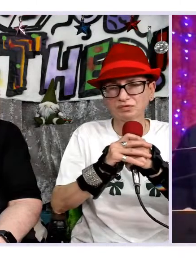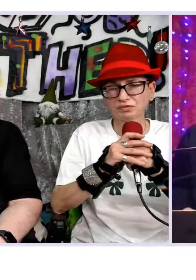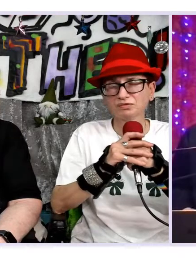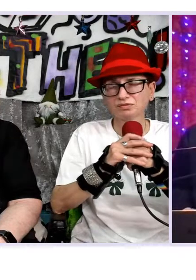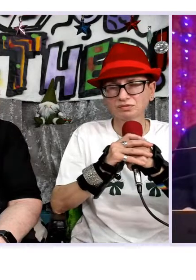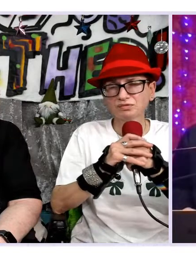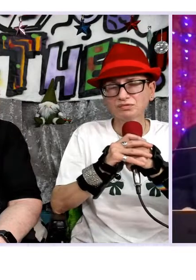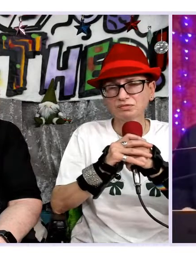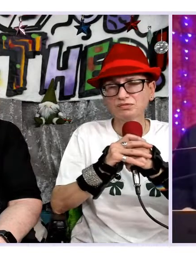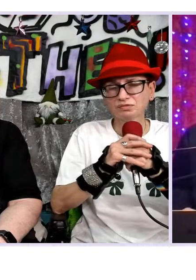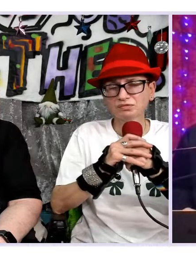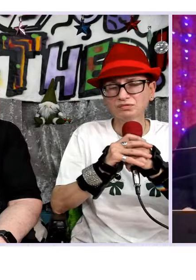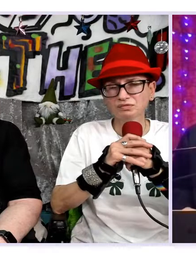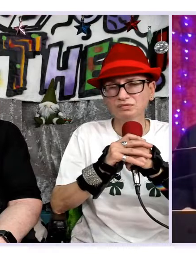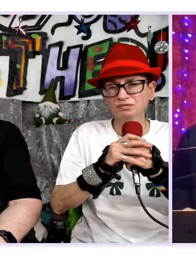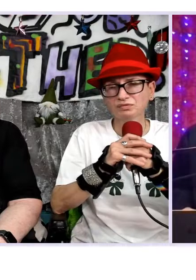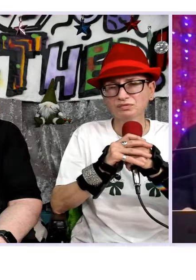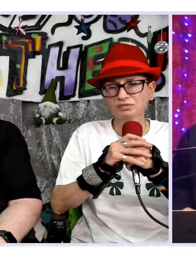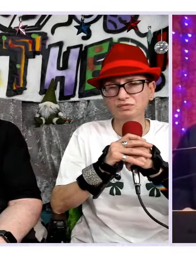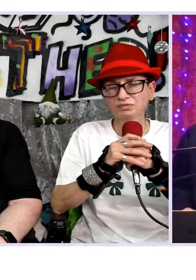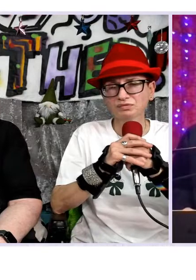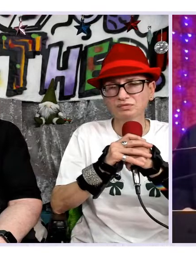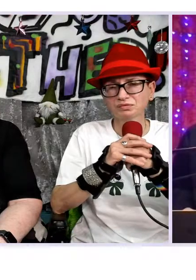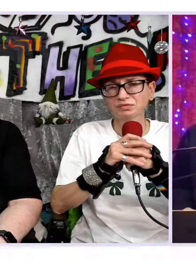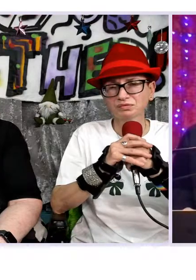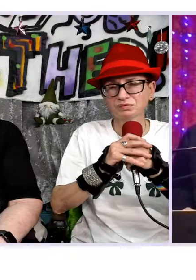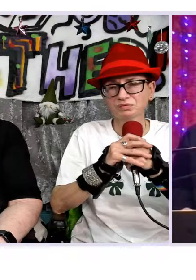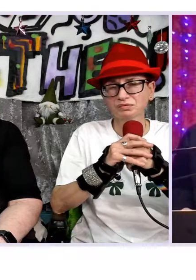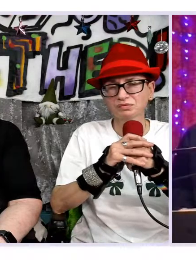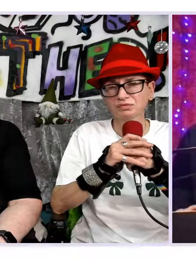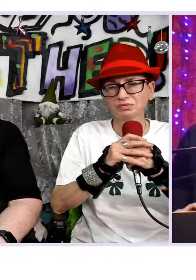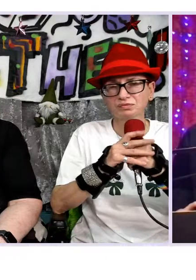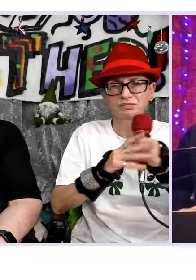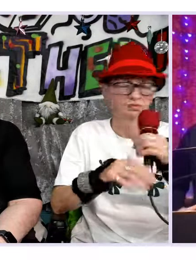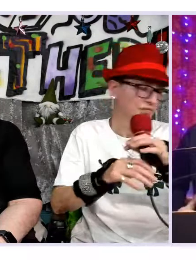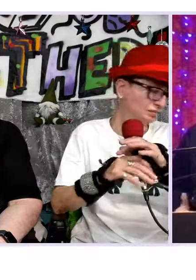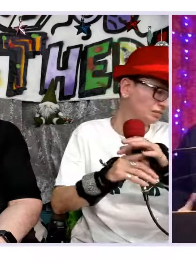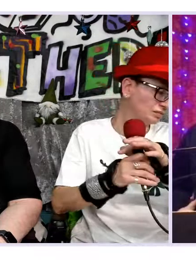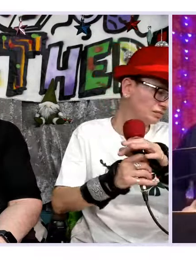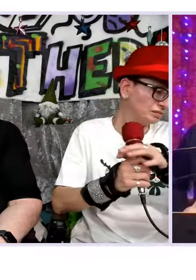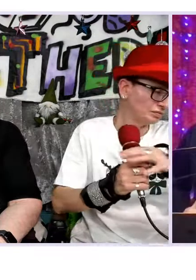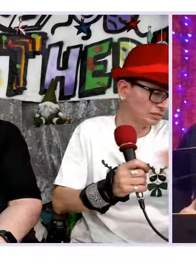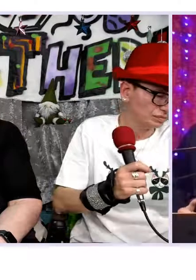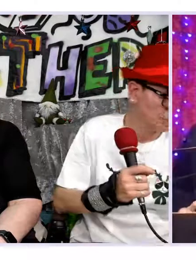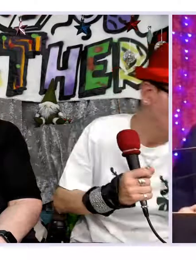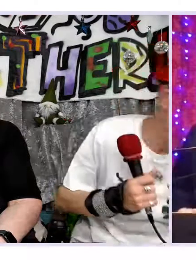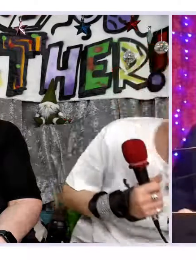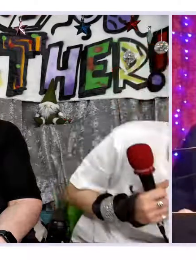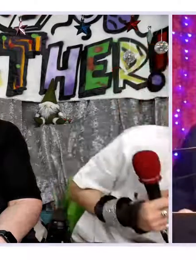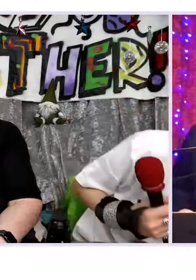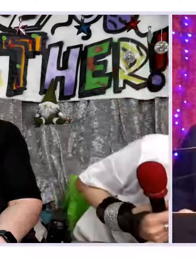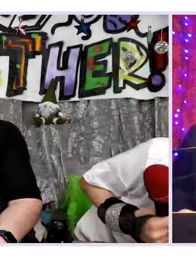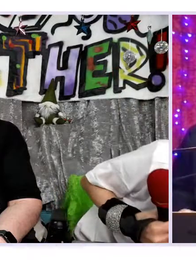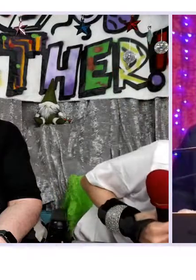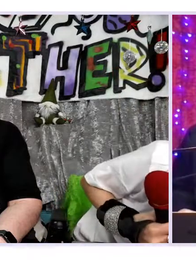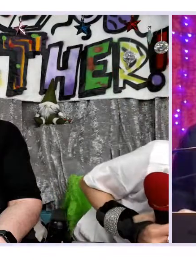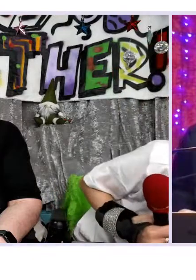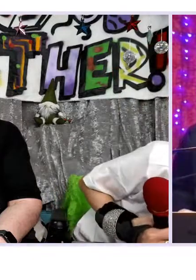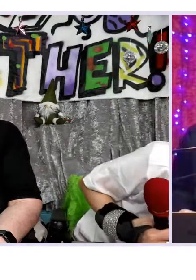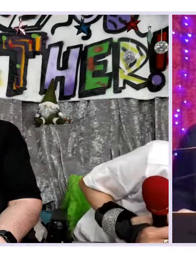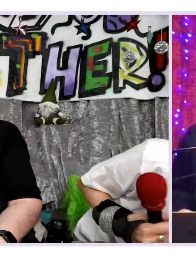Rainbow Laces stuff, that yesterday an article came out to kind of coincide with Rainbow Laces